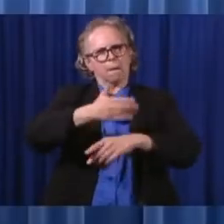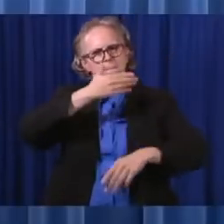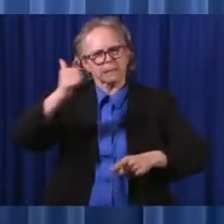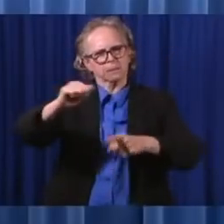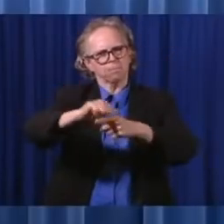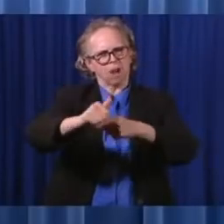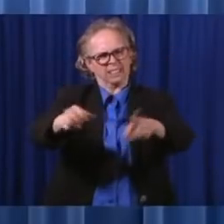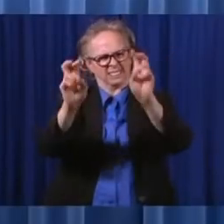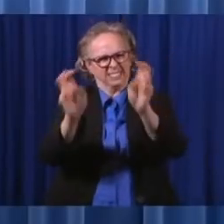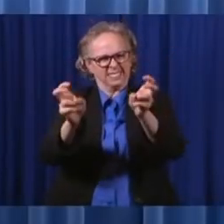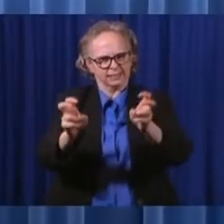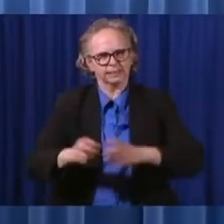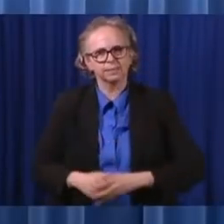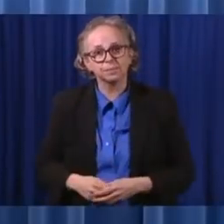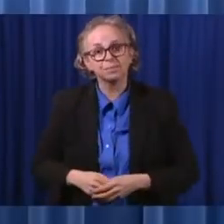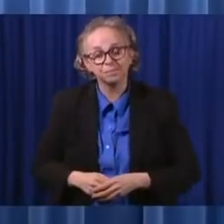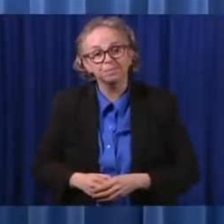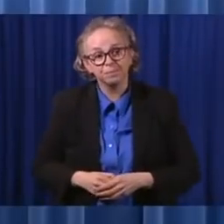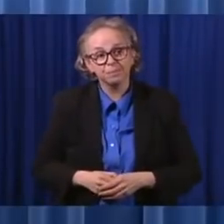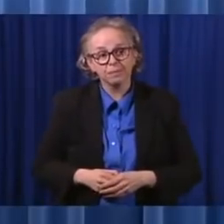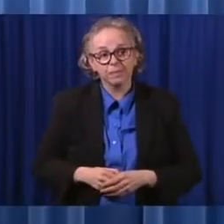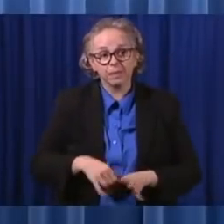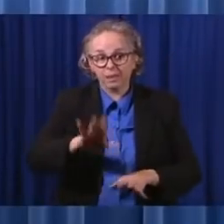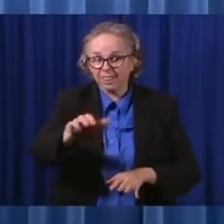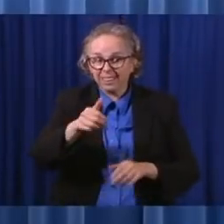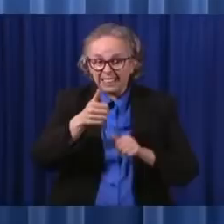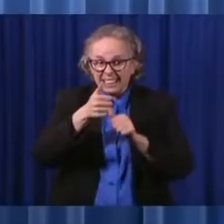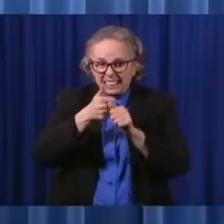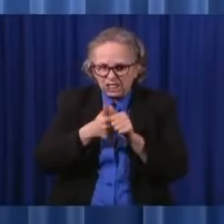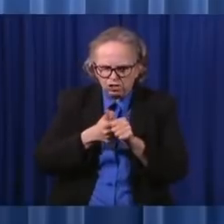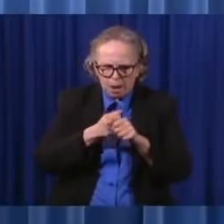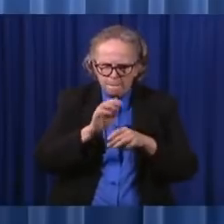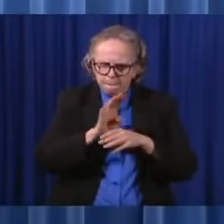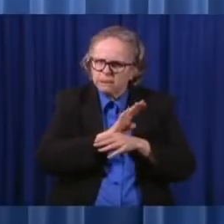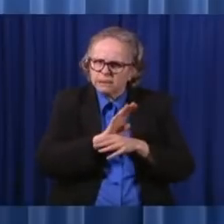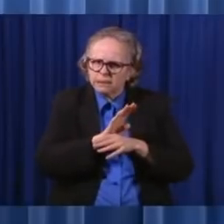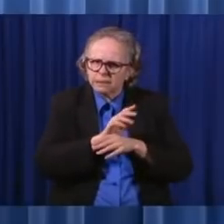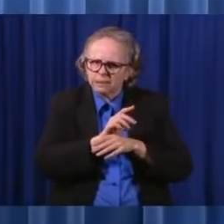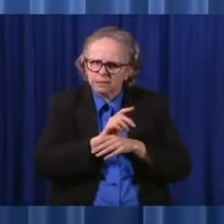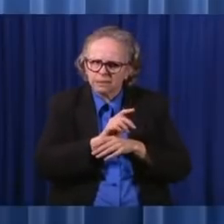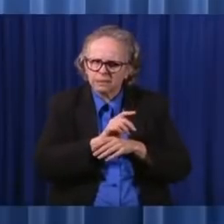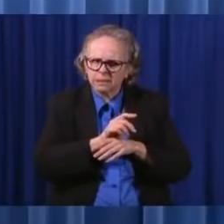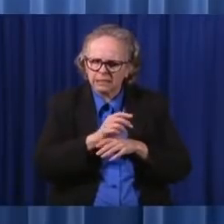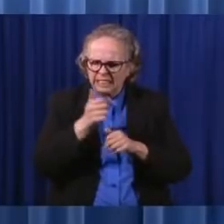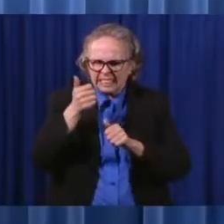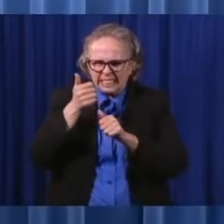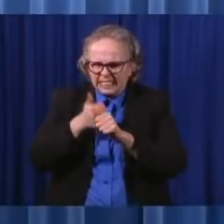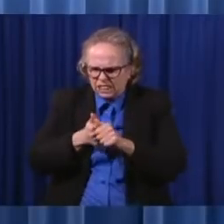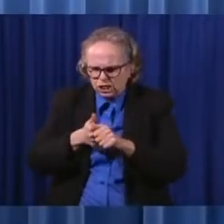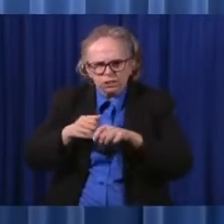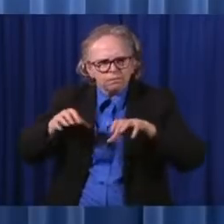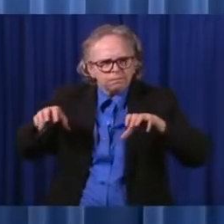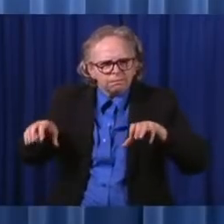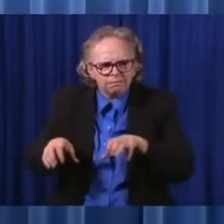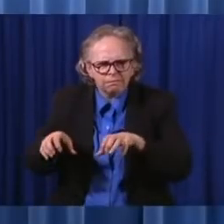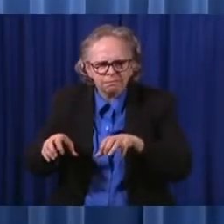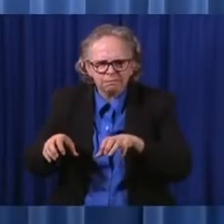to make each business, each activity, each venue